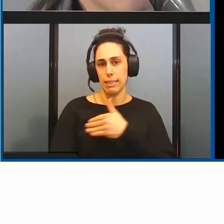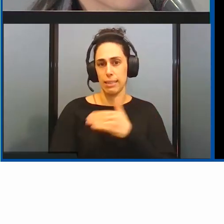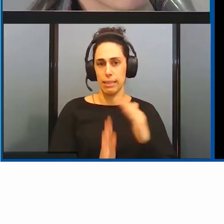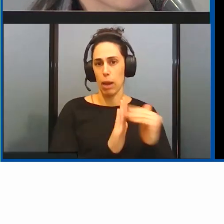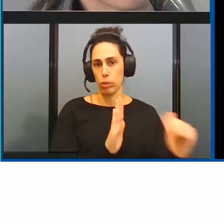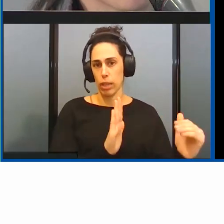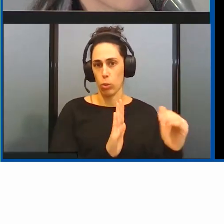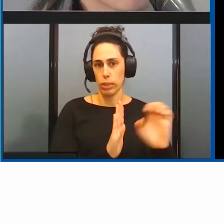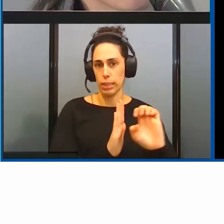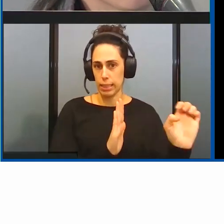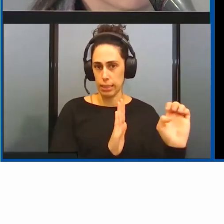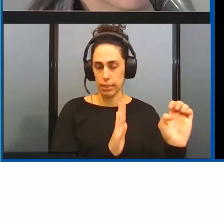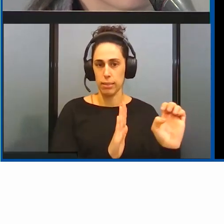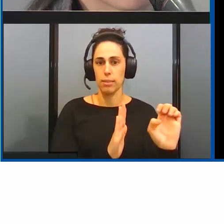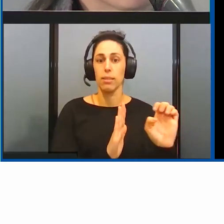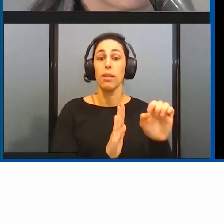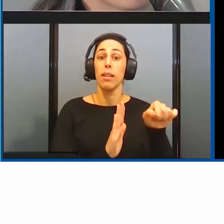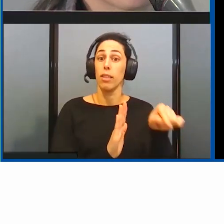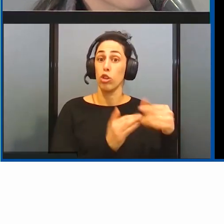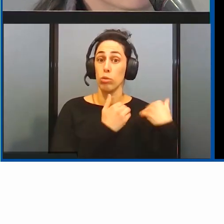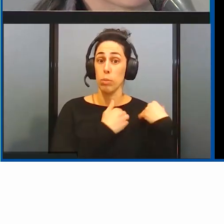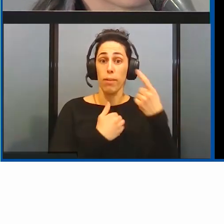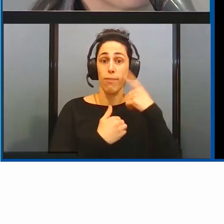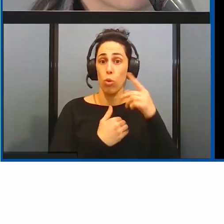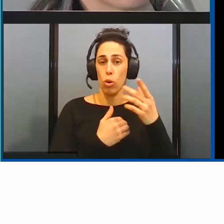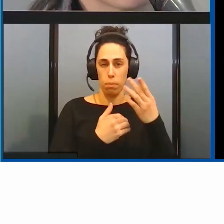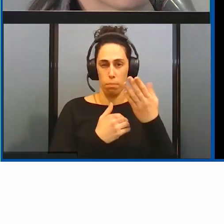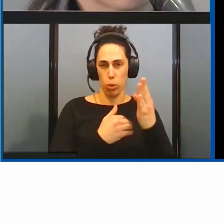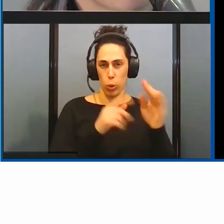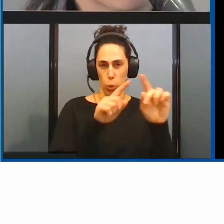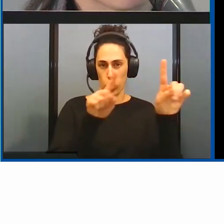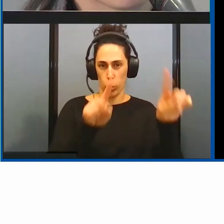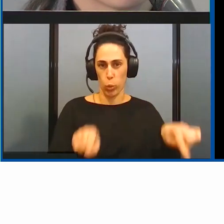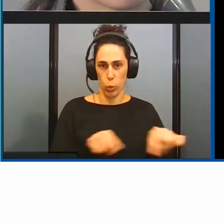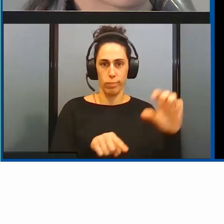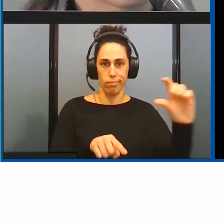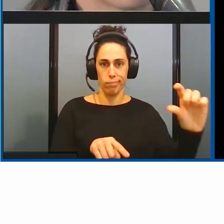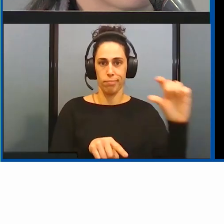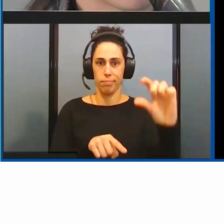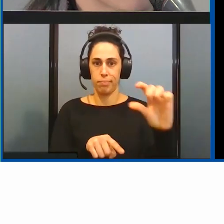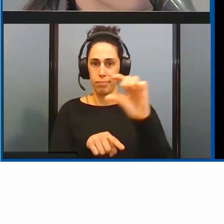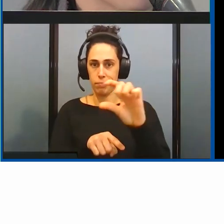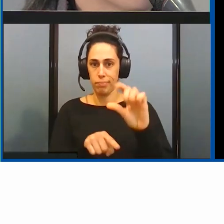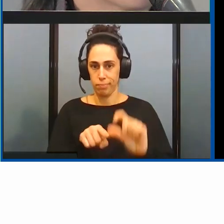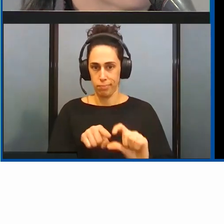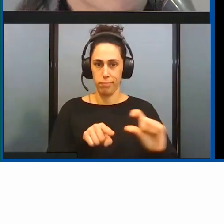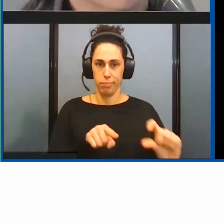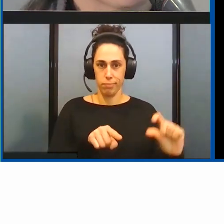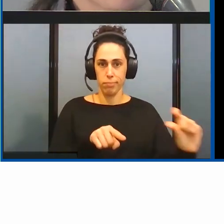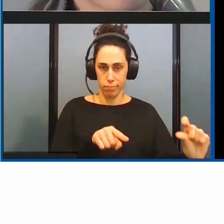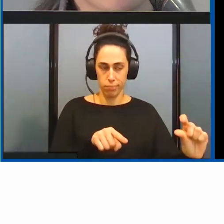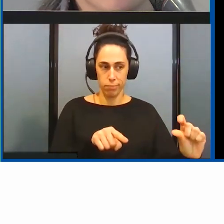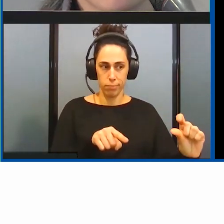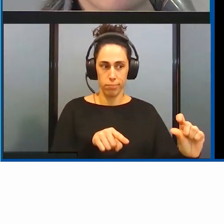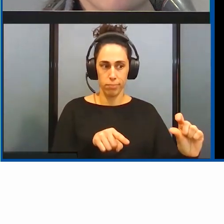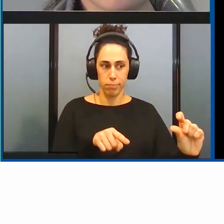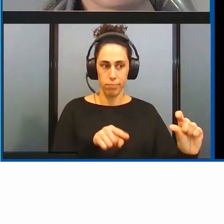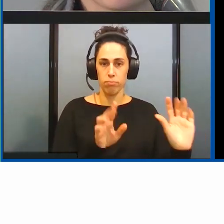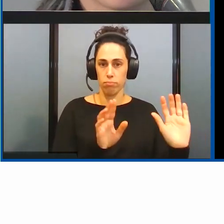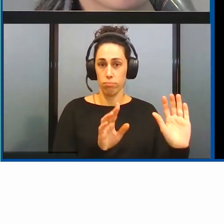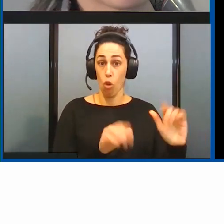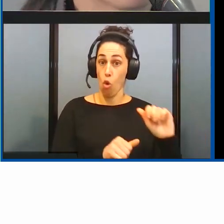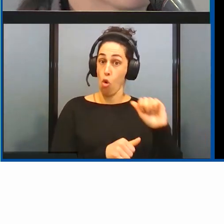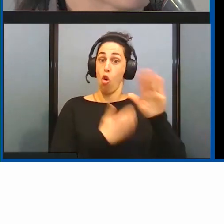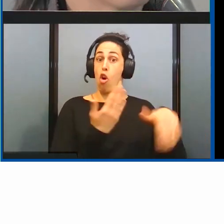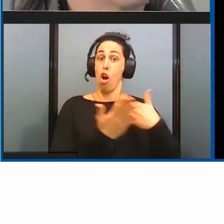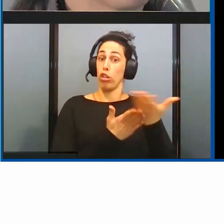So housing, social assistance and income security, immigration, employment, human rights, and some notary stuff. So they don't do everything.